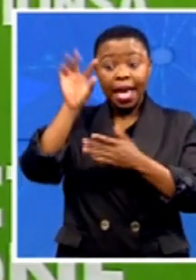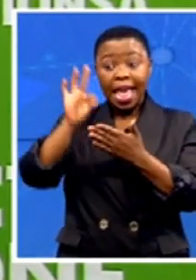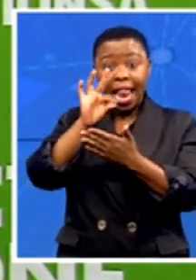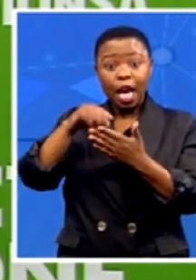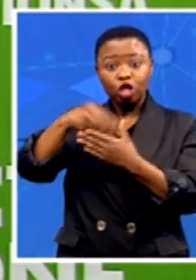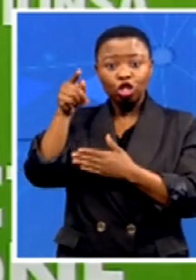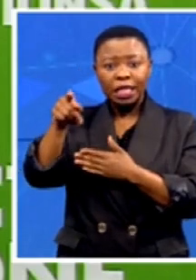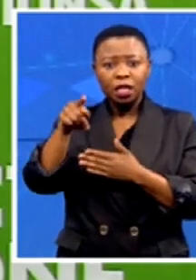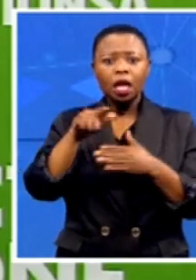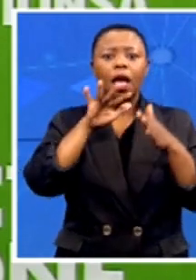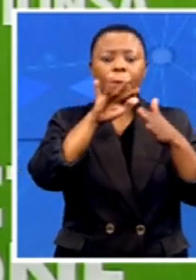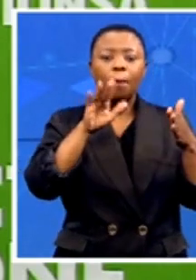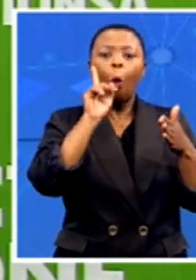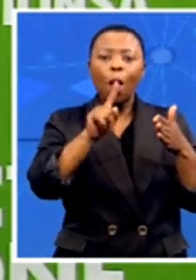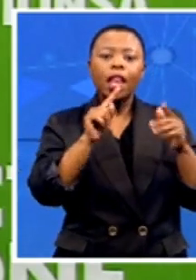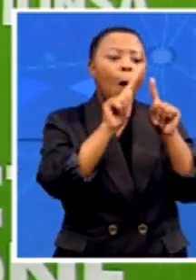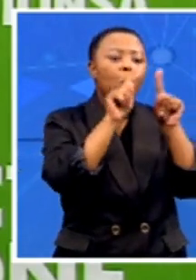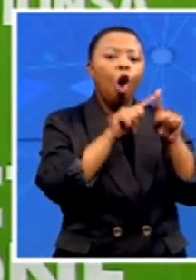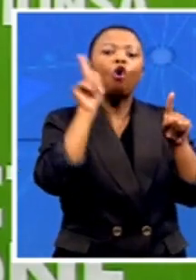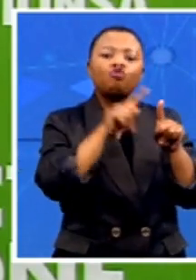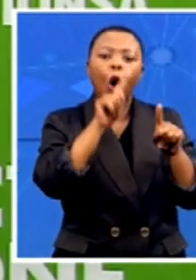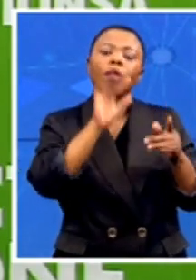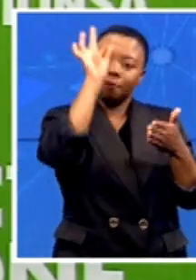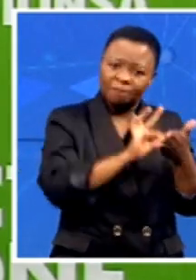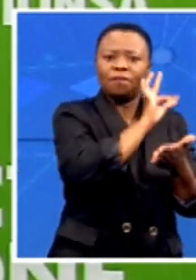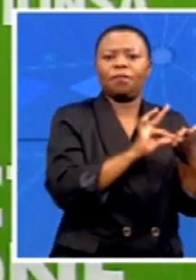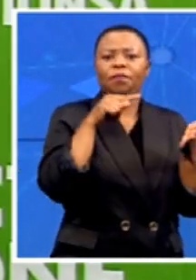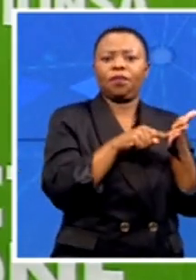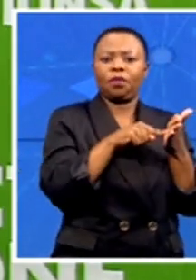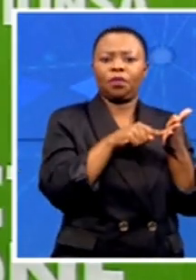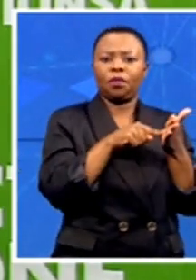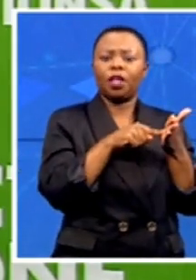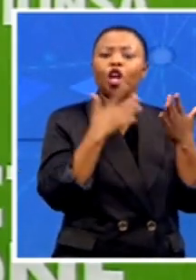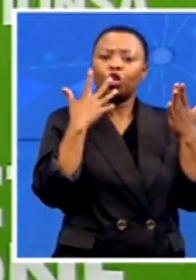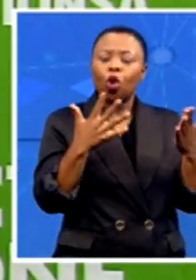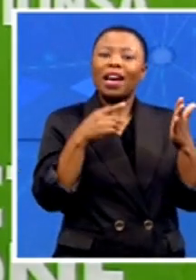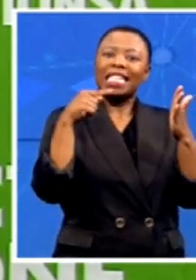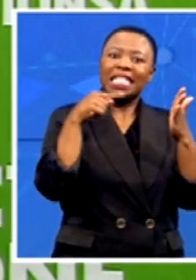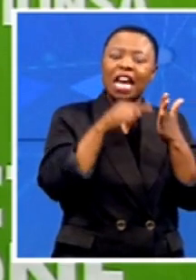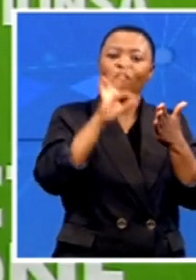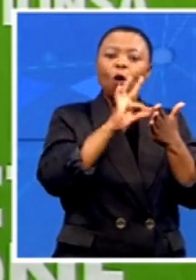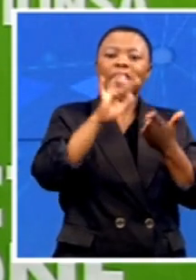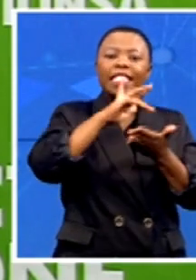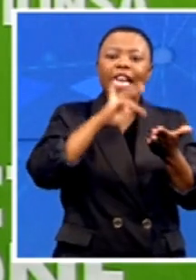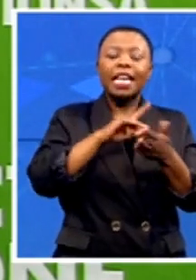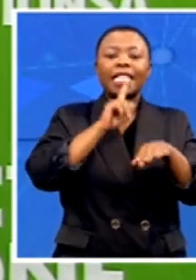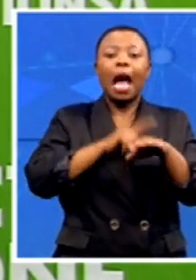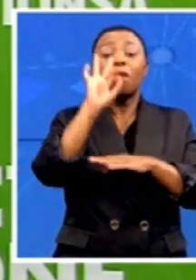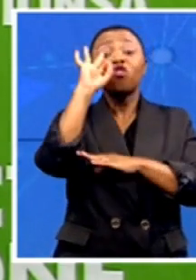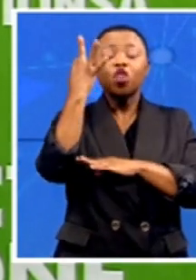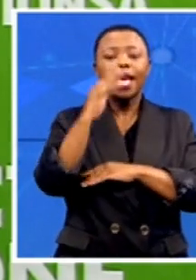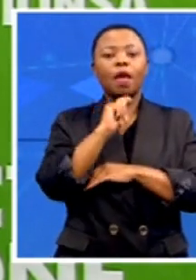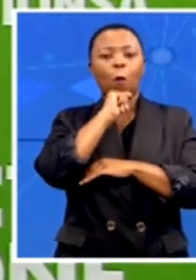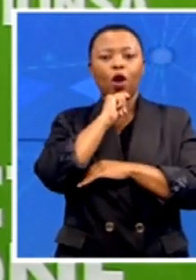block. And there will be a dynamic at voting stations where at 3 o'clock in the morning, this issue will be left to the discretion